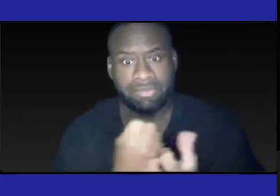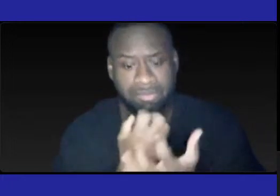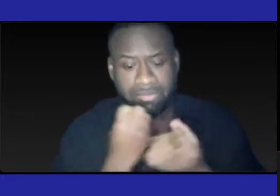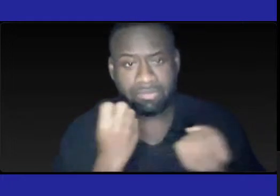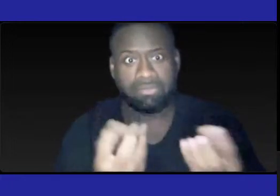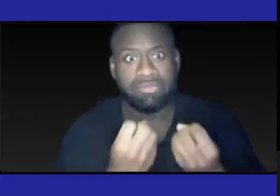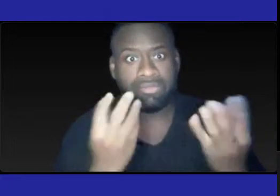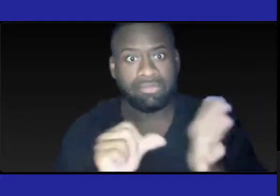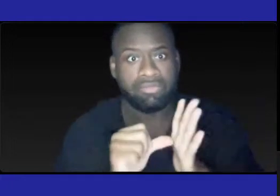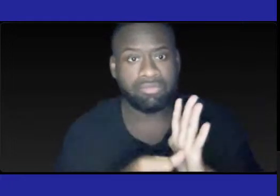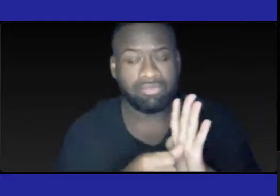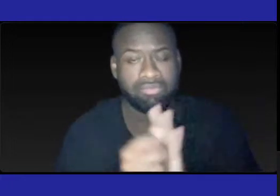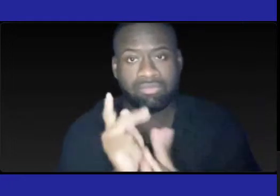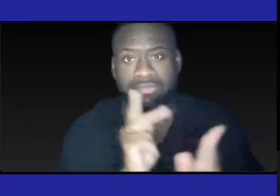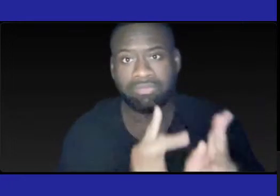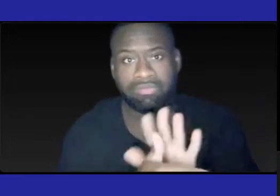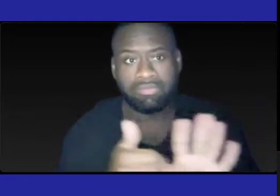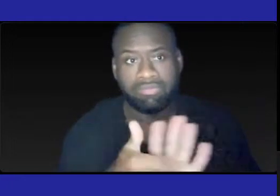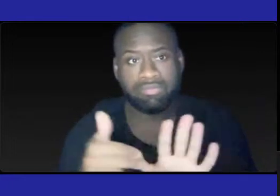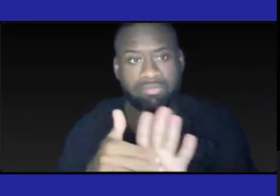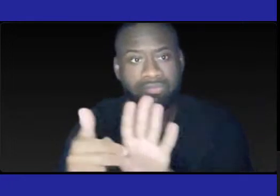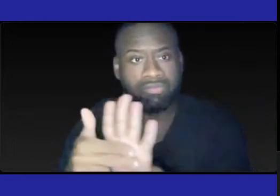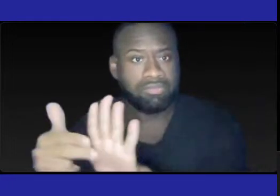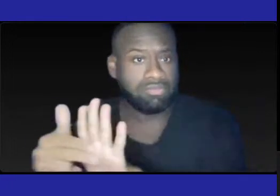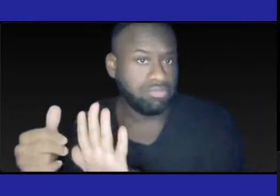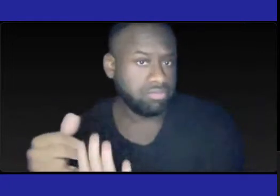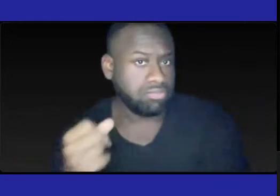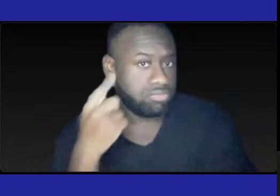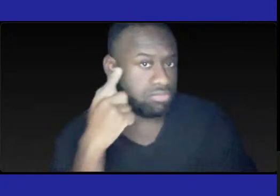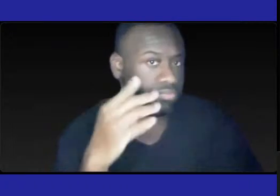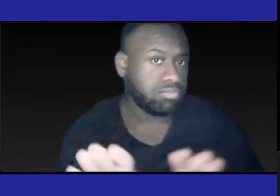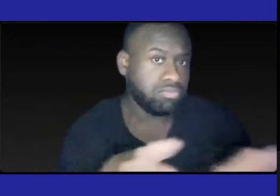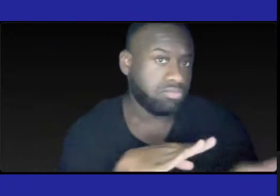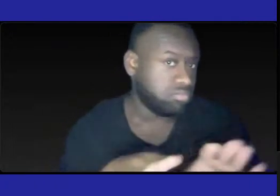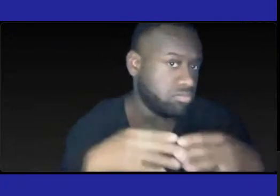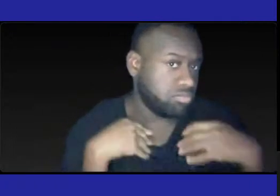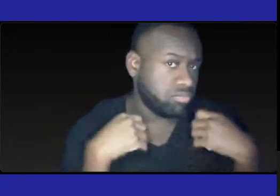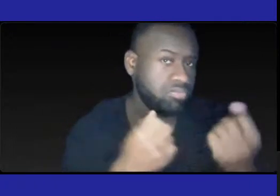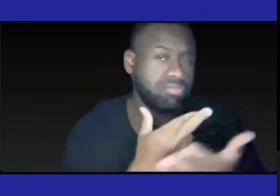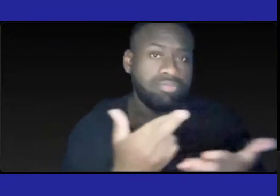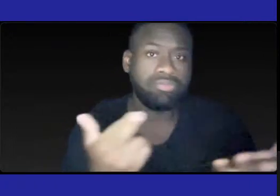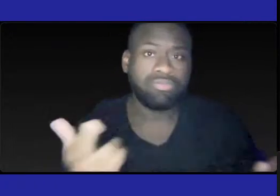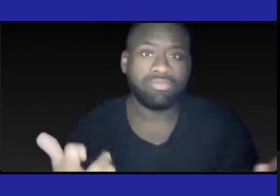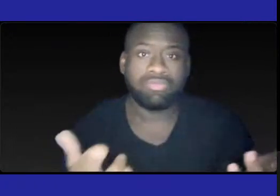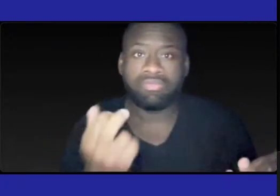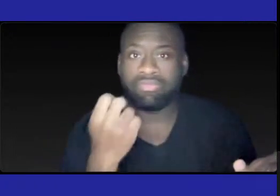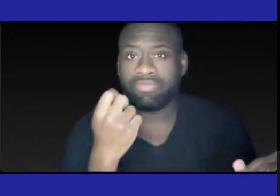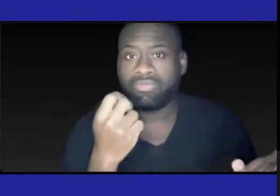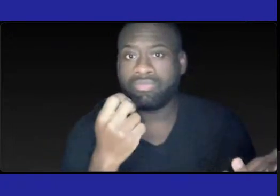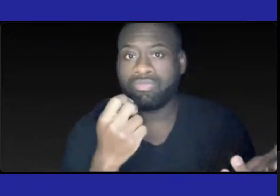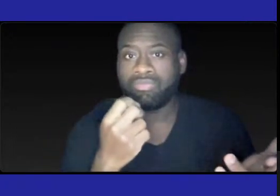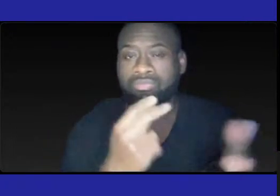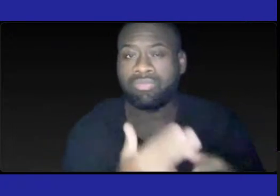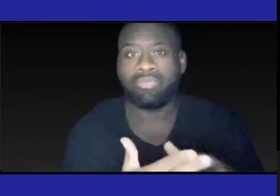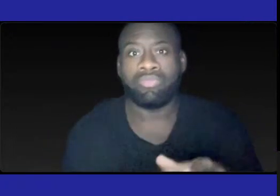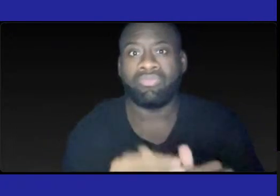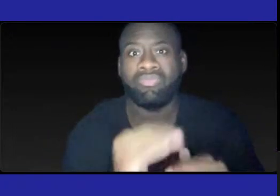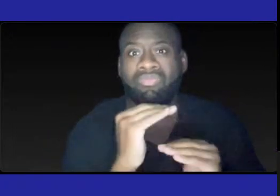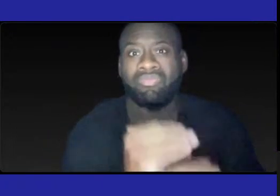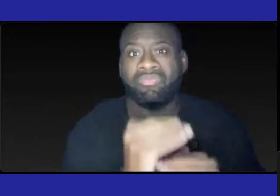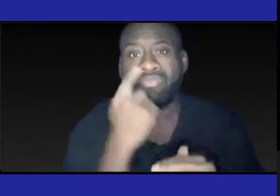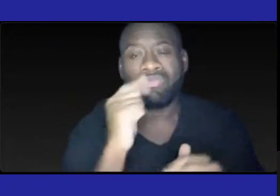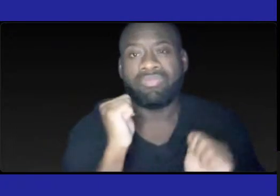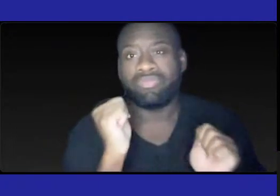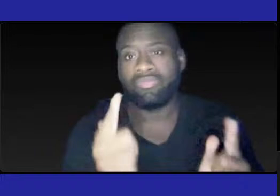that those behavioral health resources are in short supply for everyone.